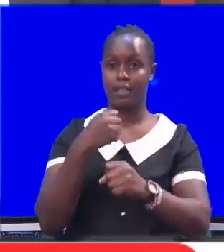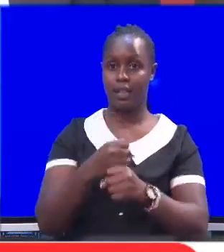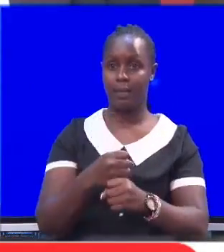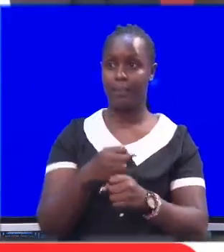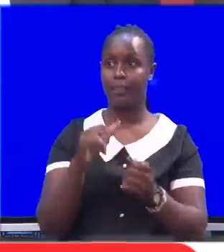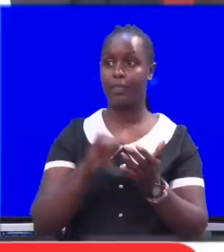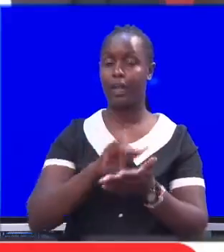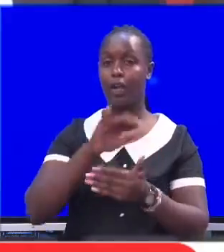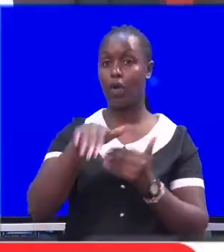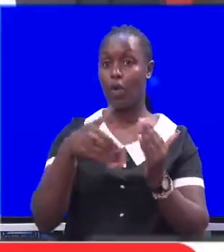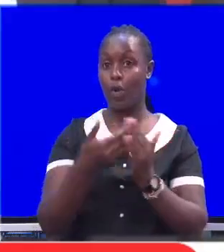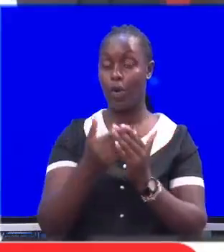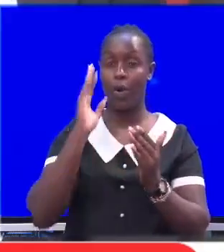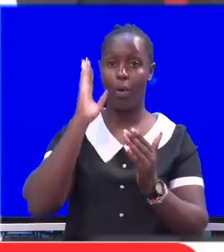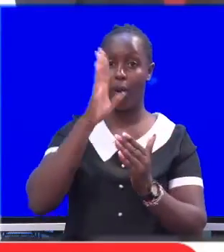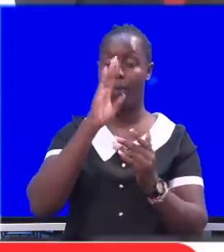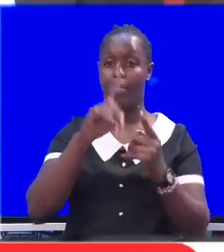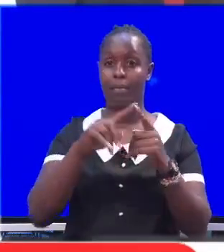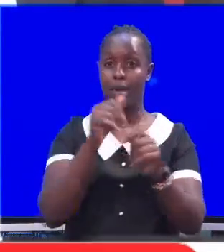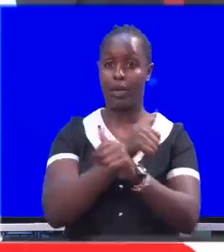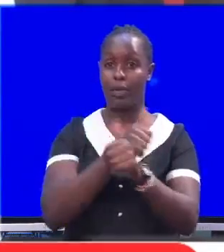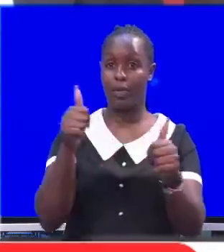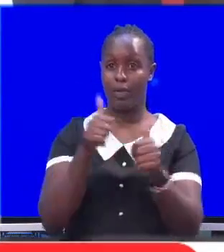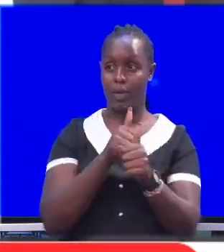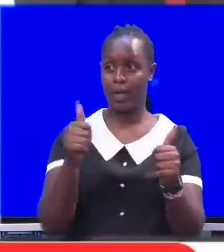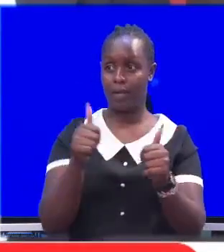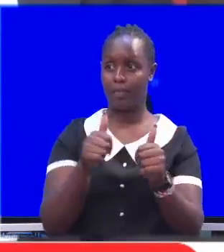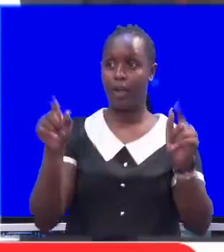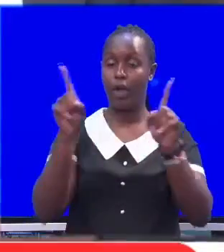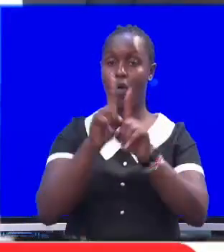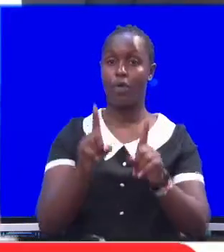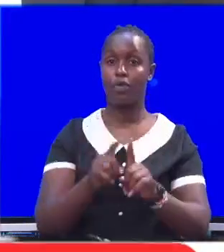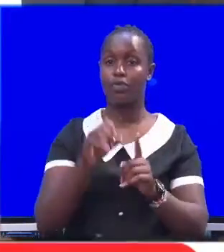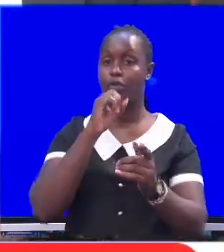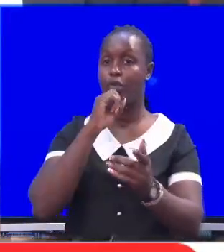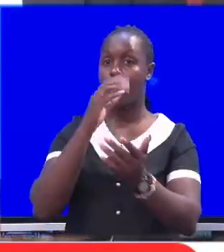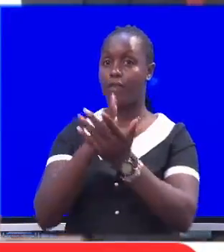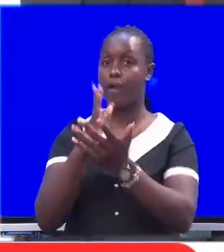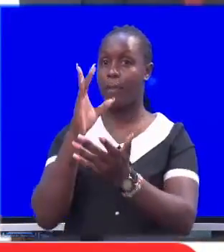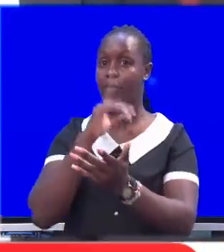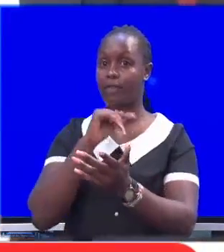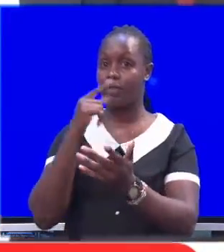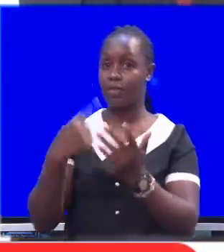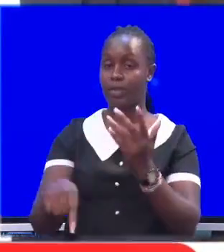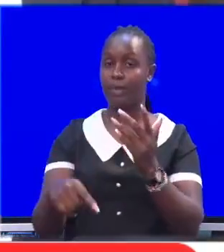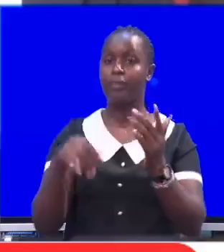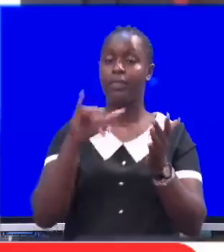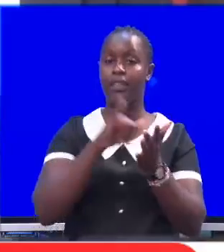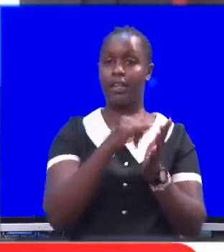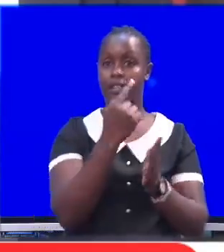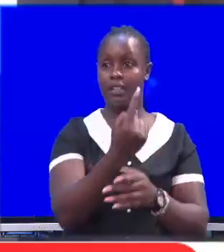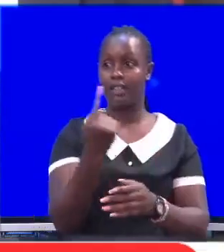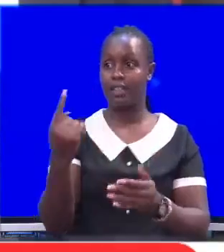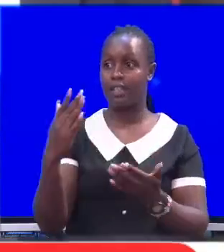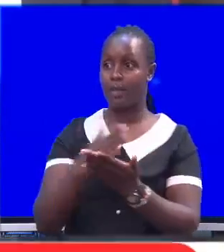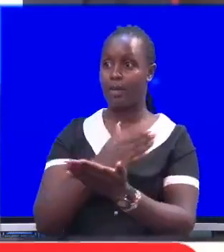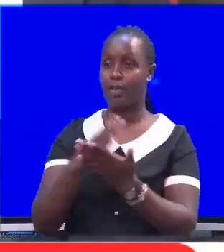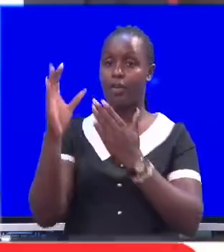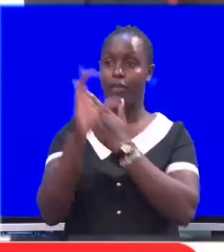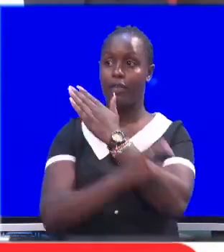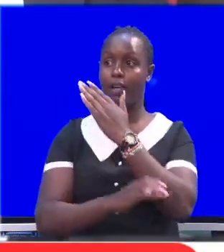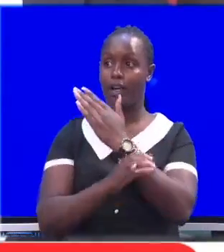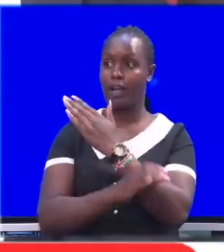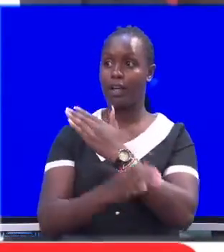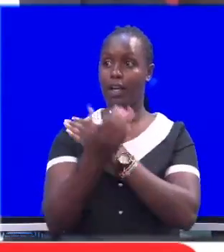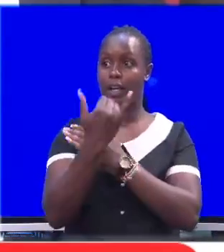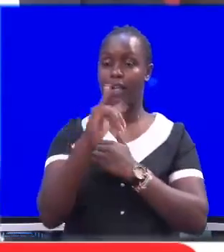is moving on well. As I was here, I've confirmed that each and every part of the country, Your Excellency, the exams